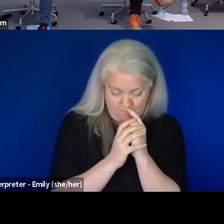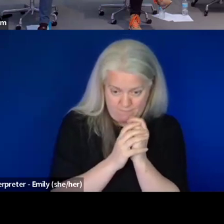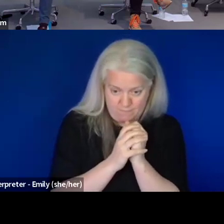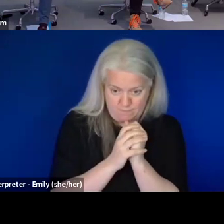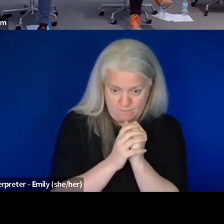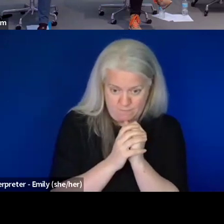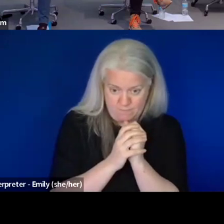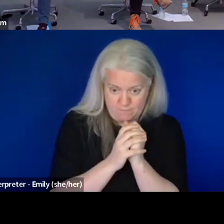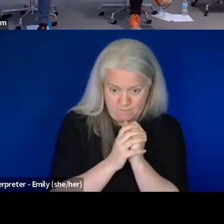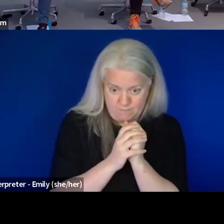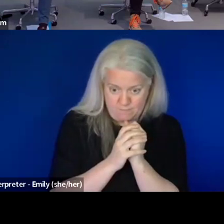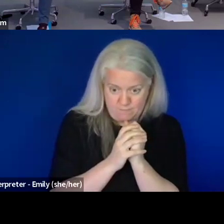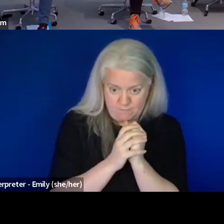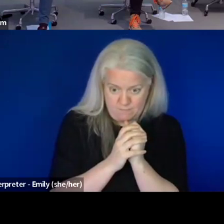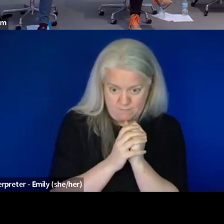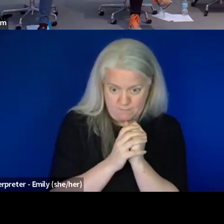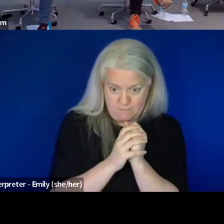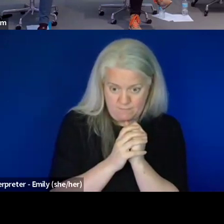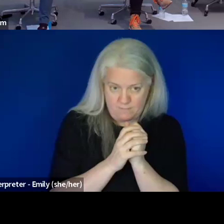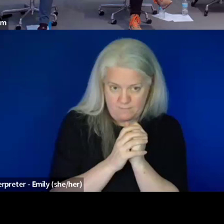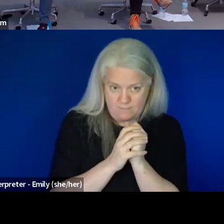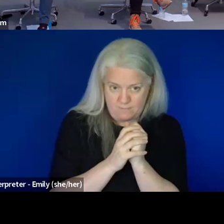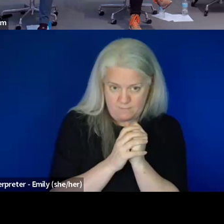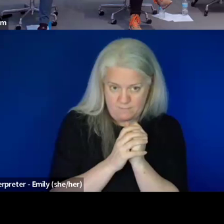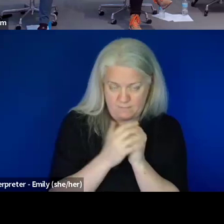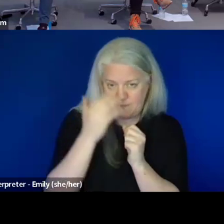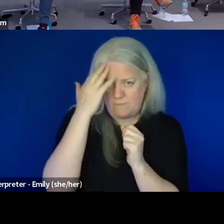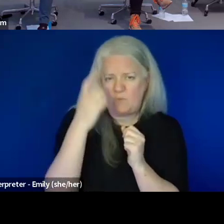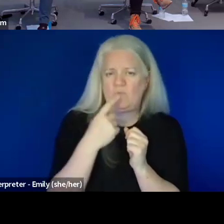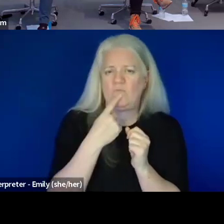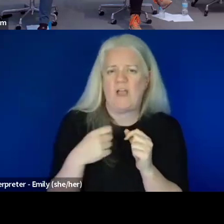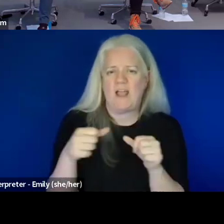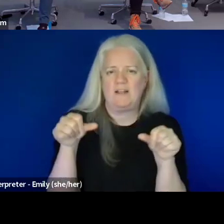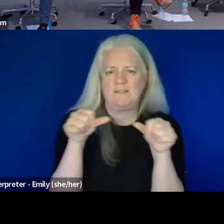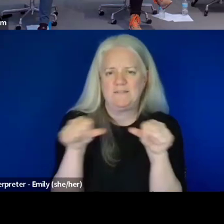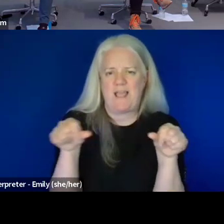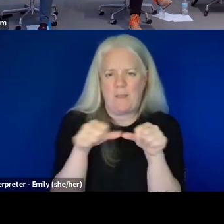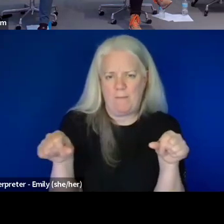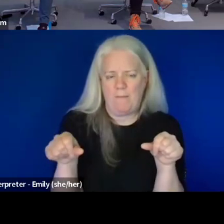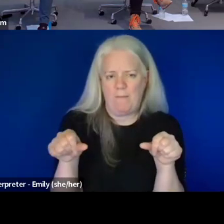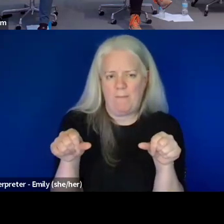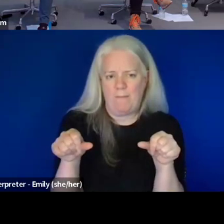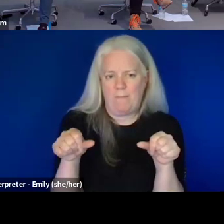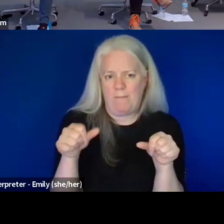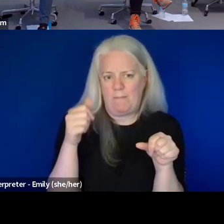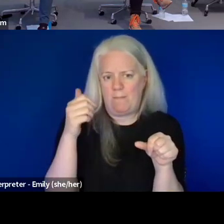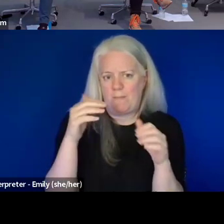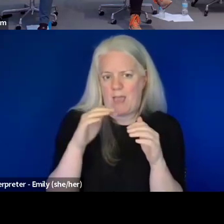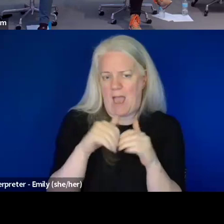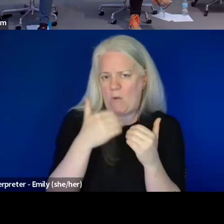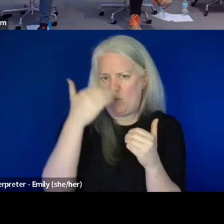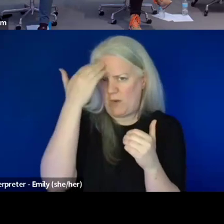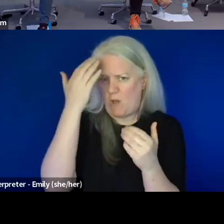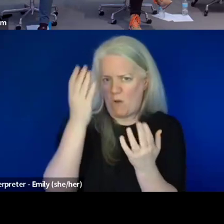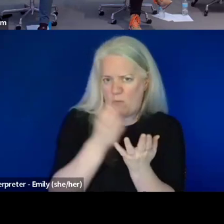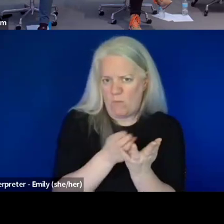color is. How do you know how things work? And then how do we navigate within that? And